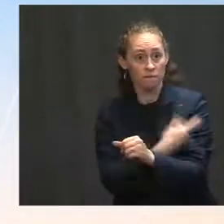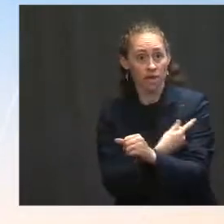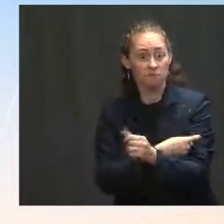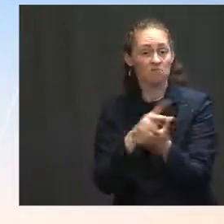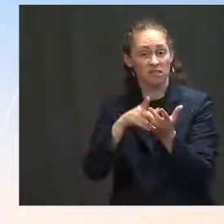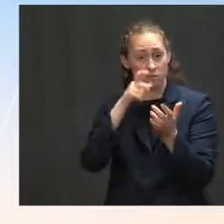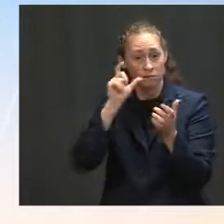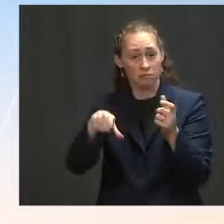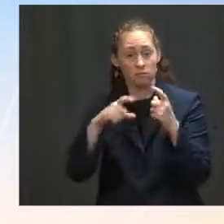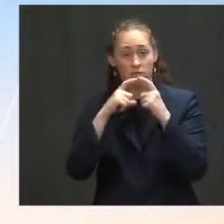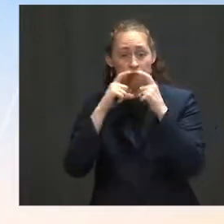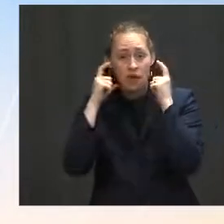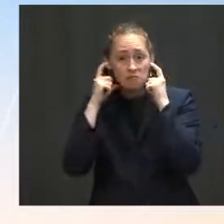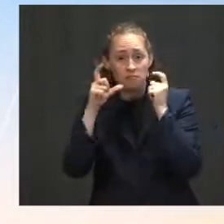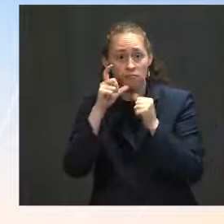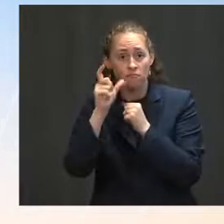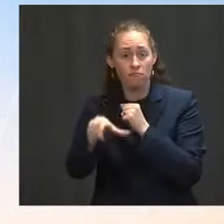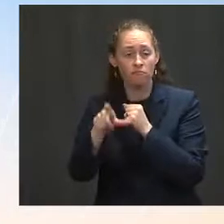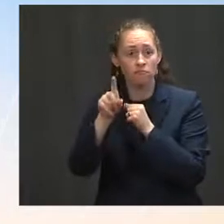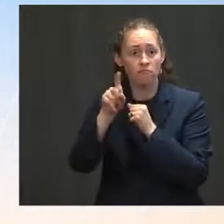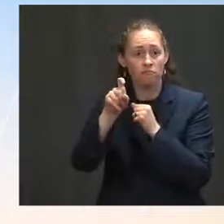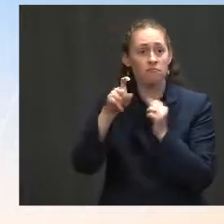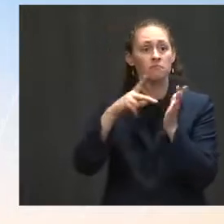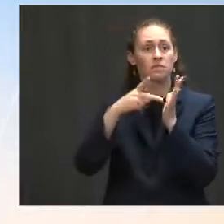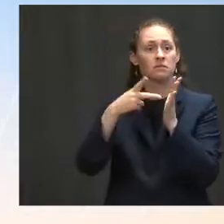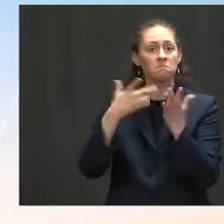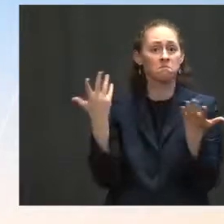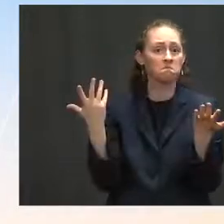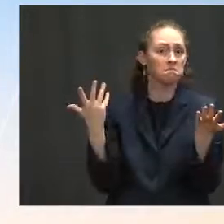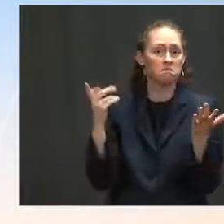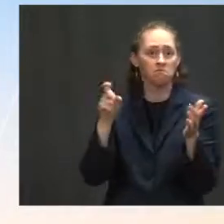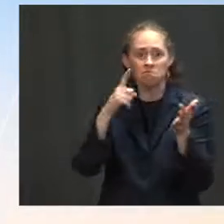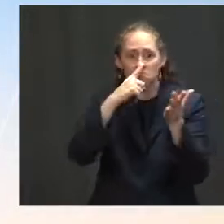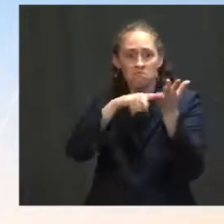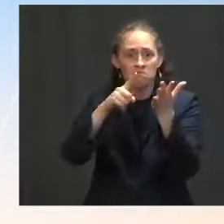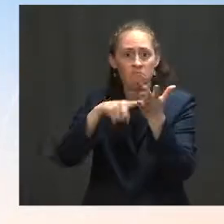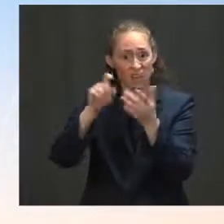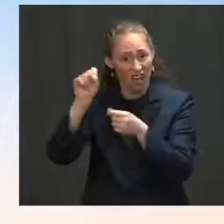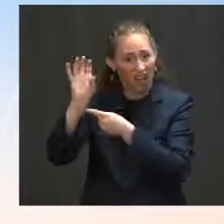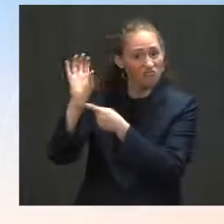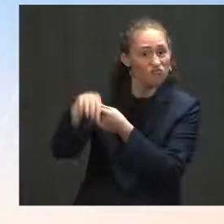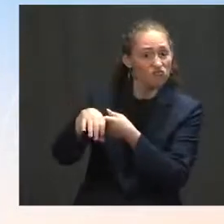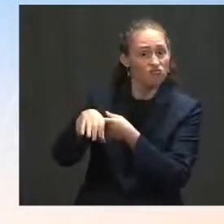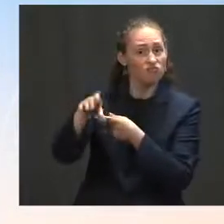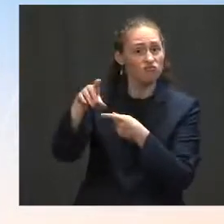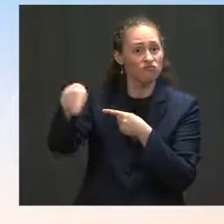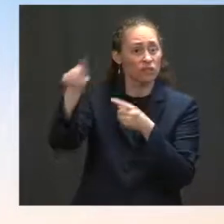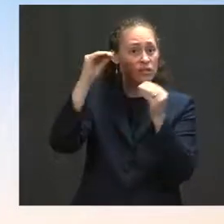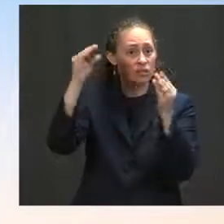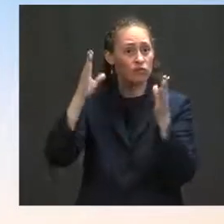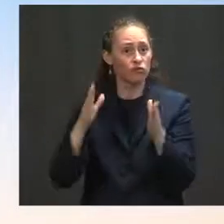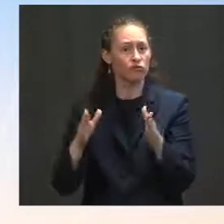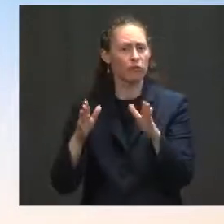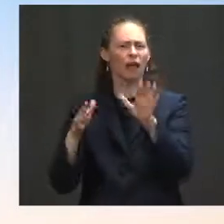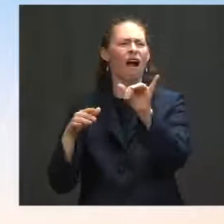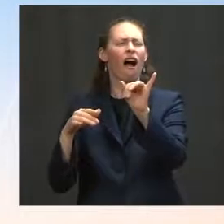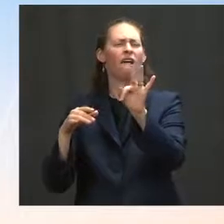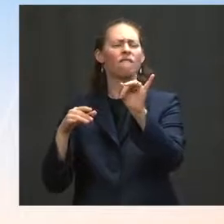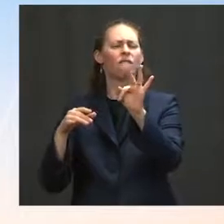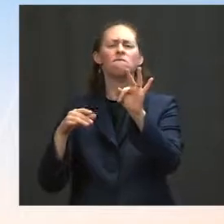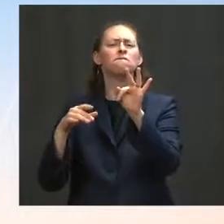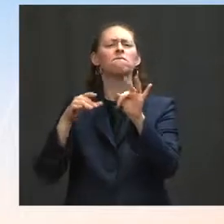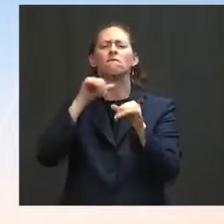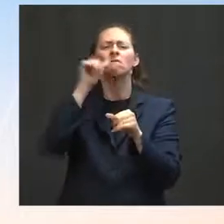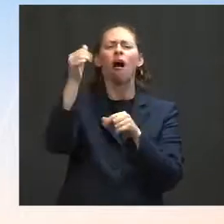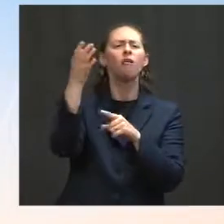recommended to keep track of that. Is that a recommendation enforceable? And if not, why even make the recommendation to begin with? And then going forward,